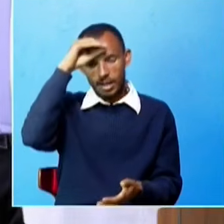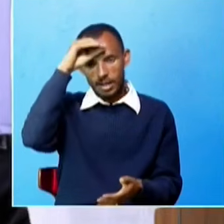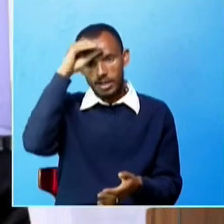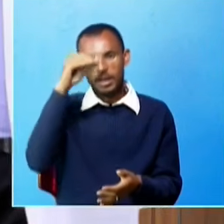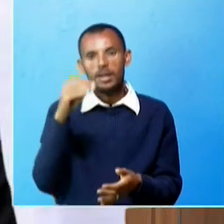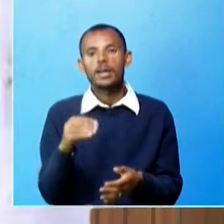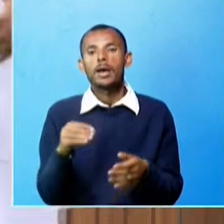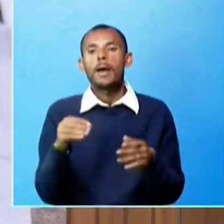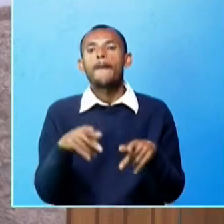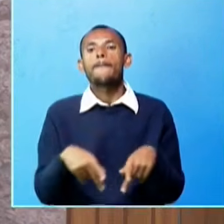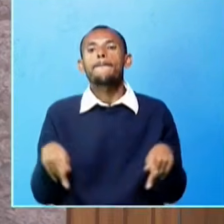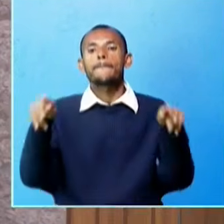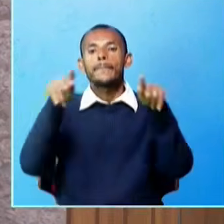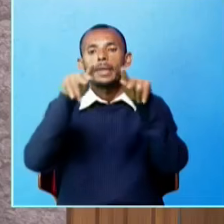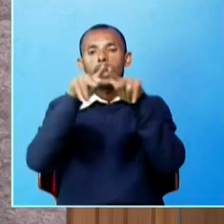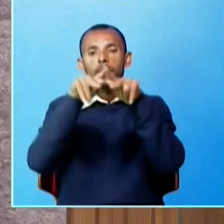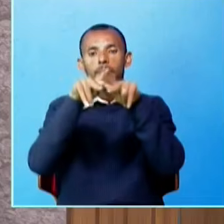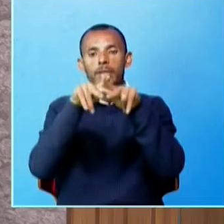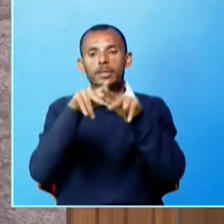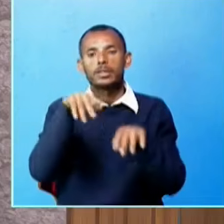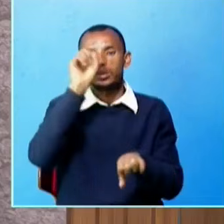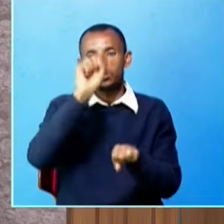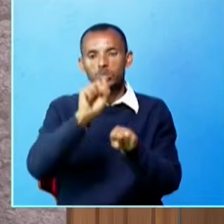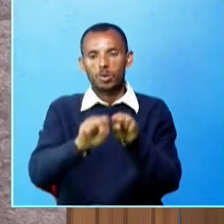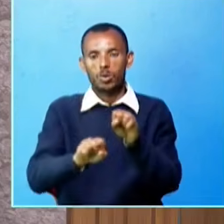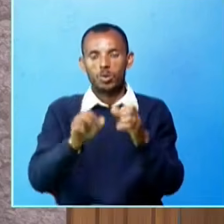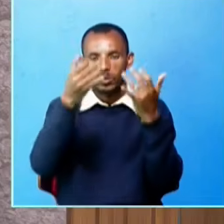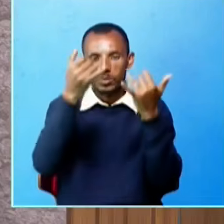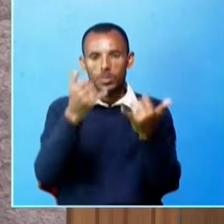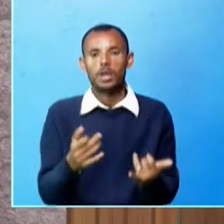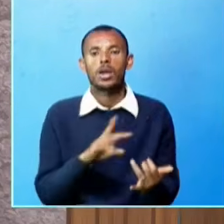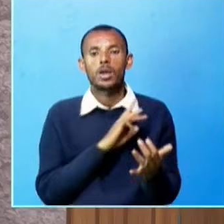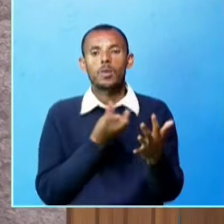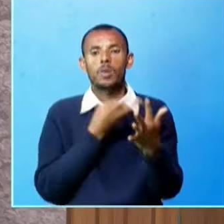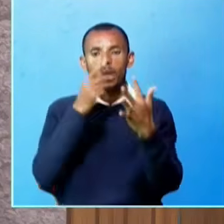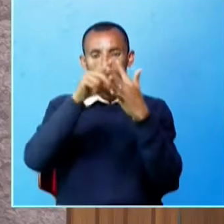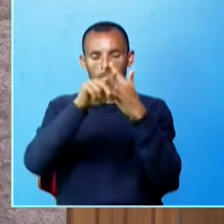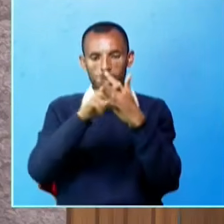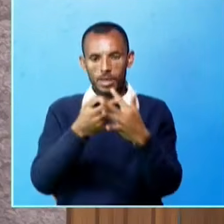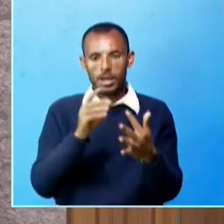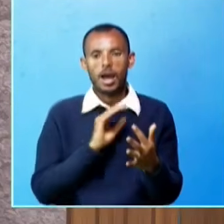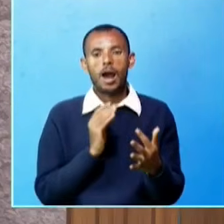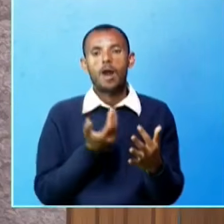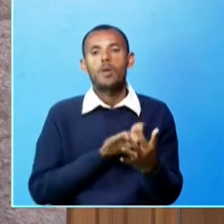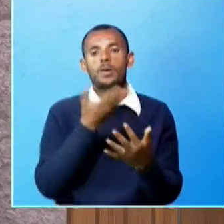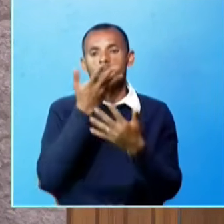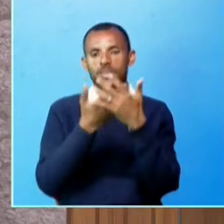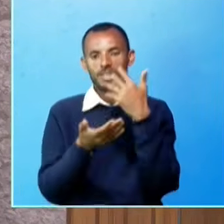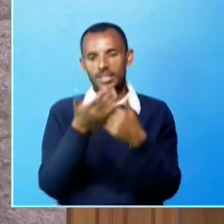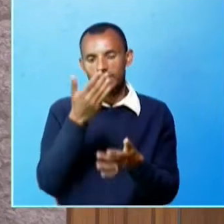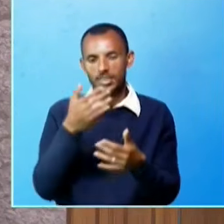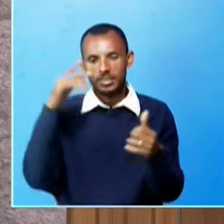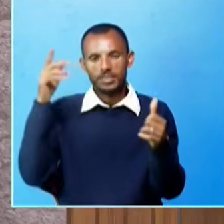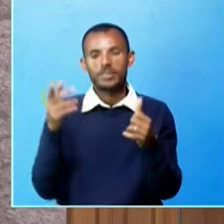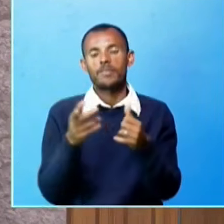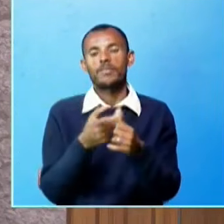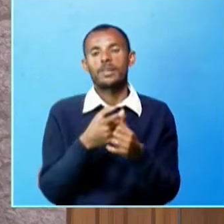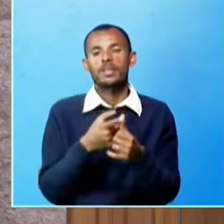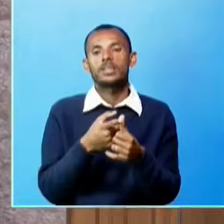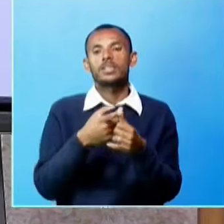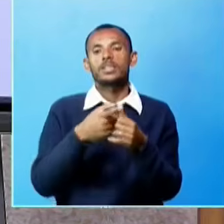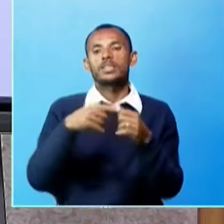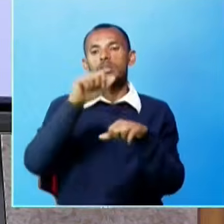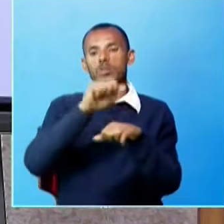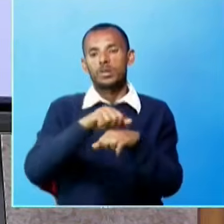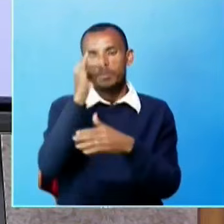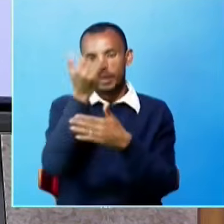pyramid. Okay, so today we begin our discussion on the first solid figure, which is about